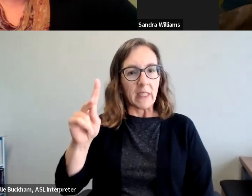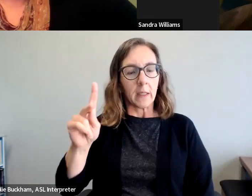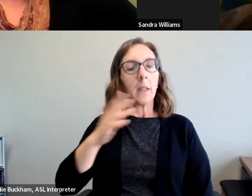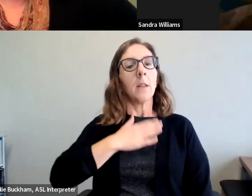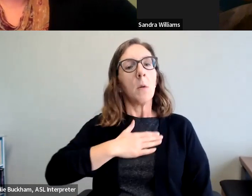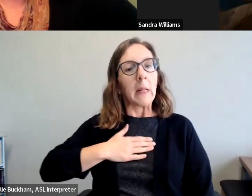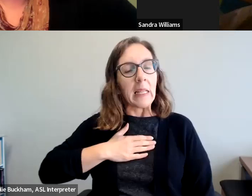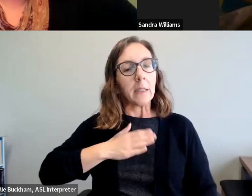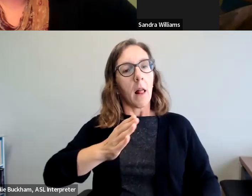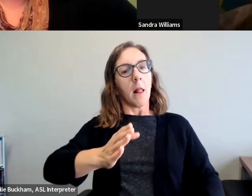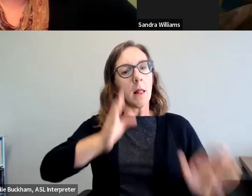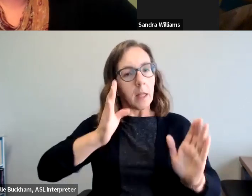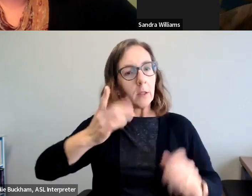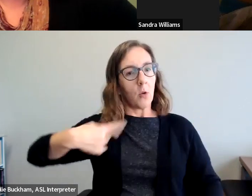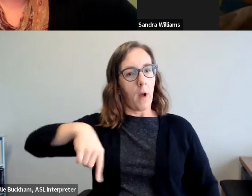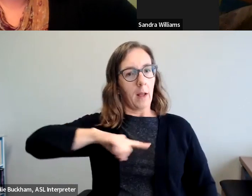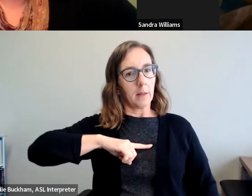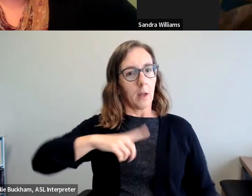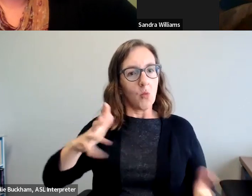us. We know